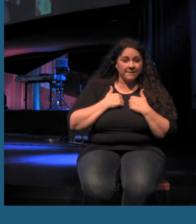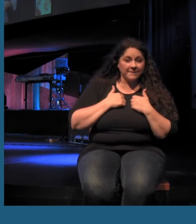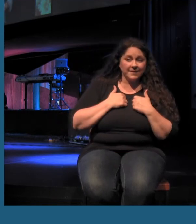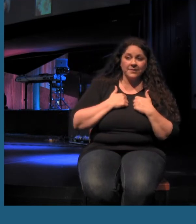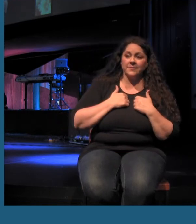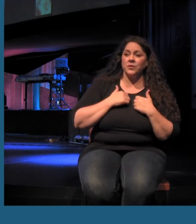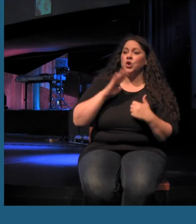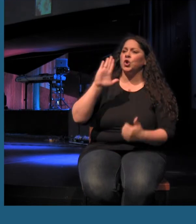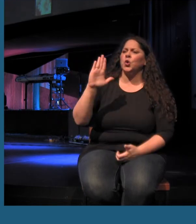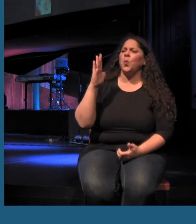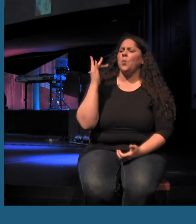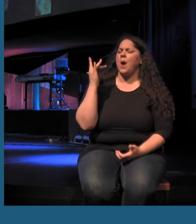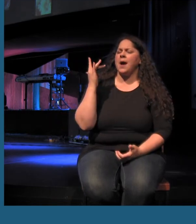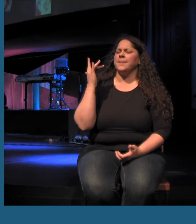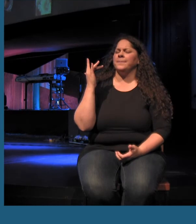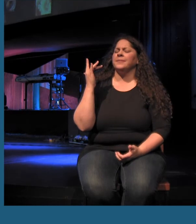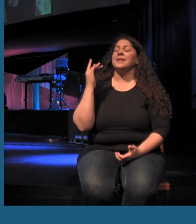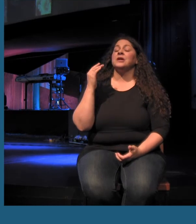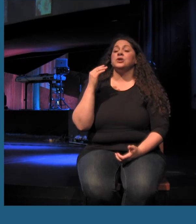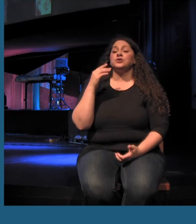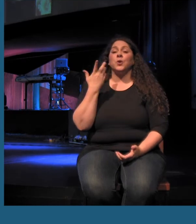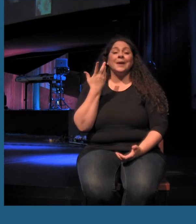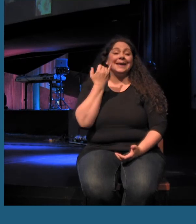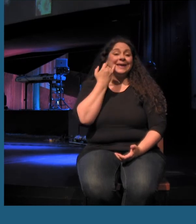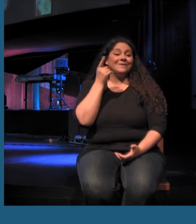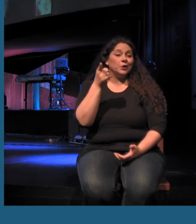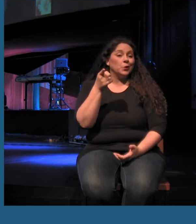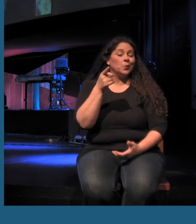why? If you're in business, you're a